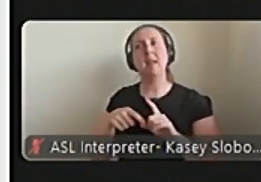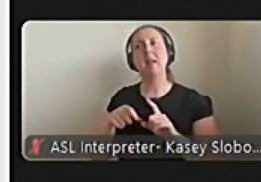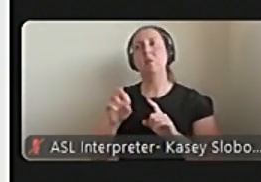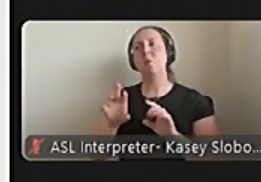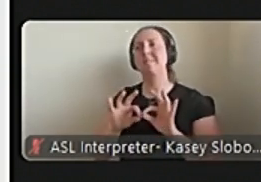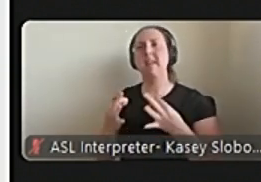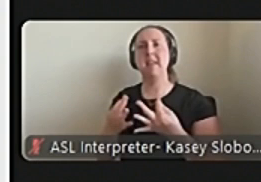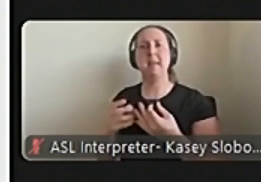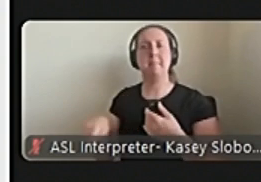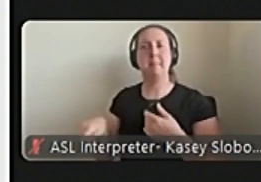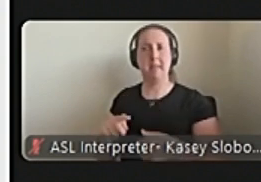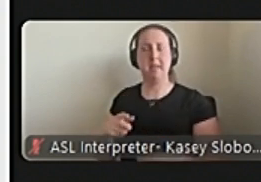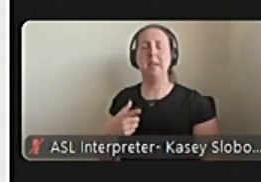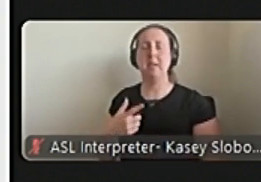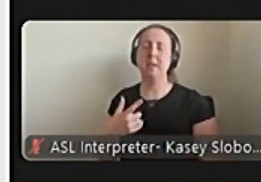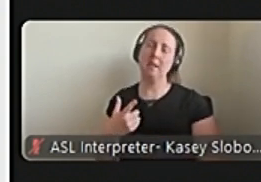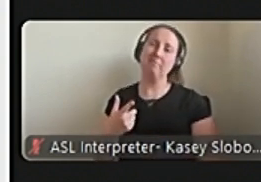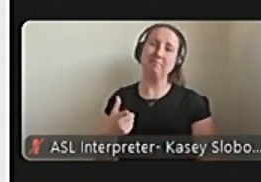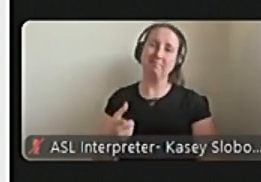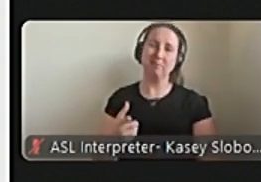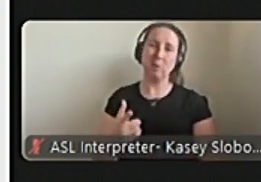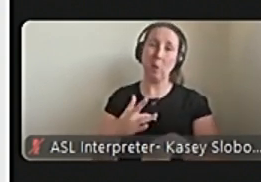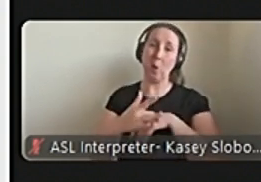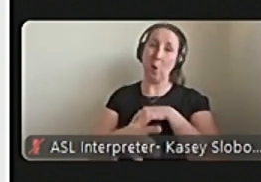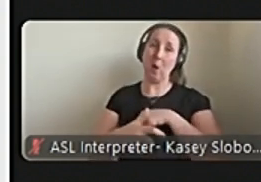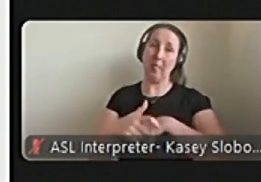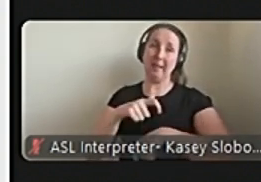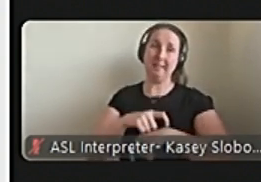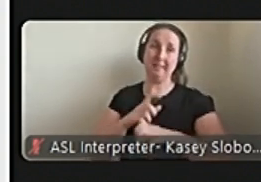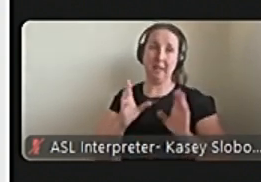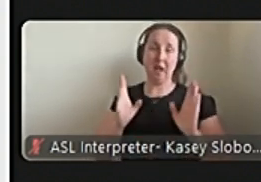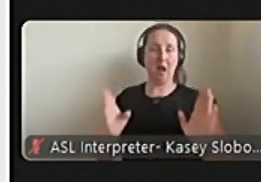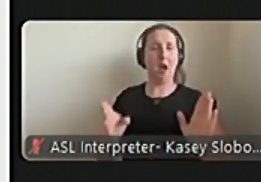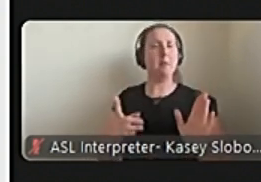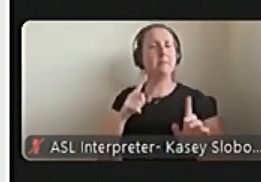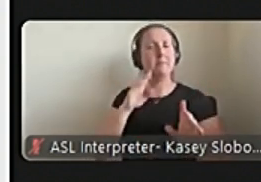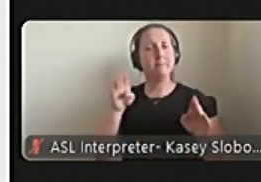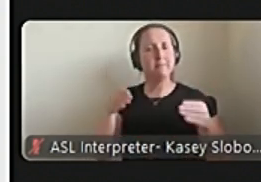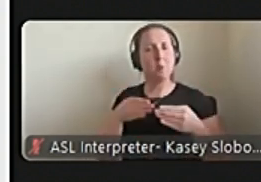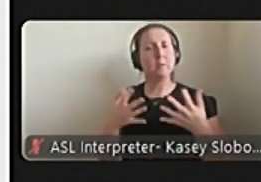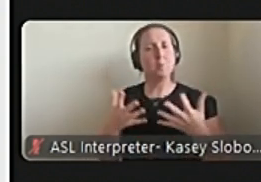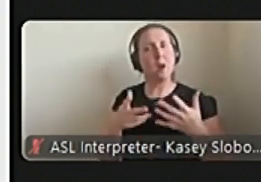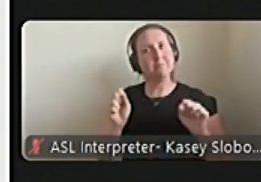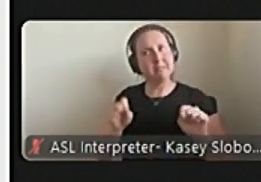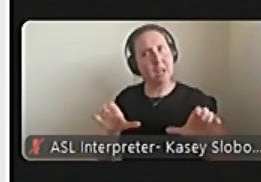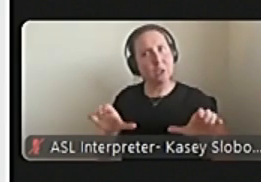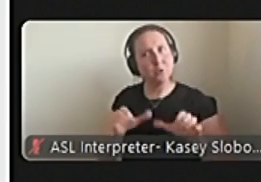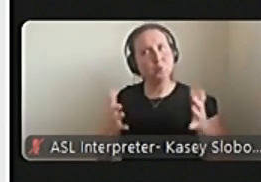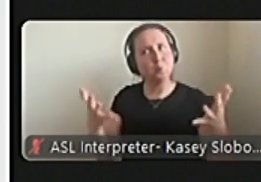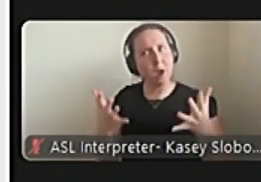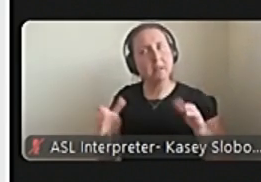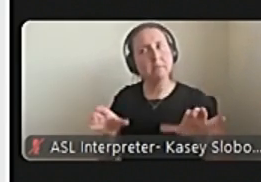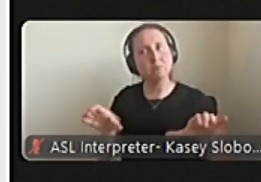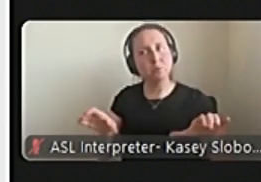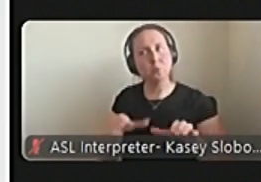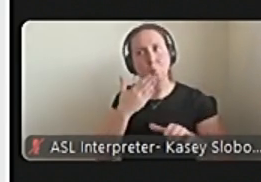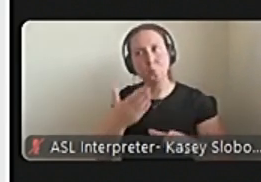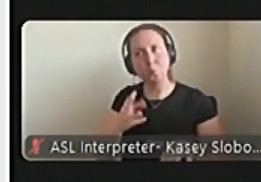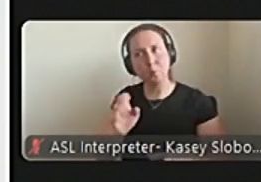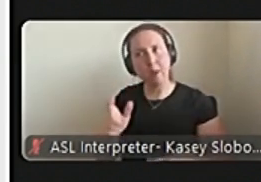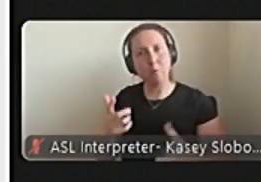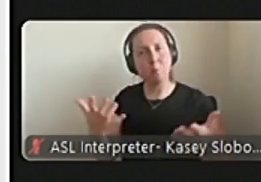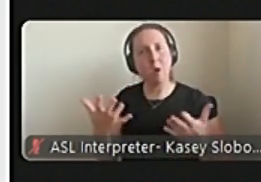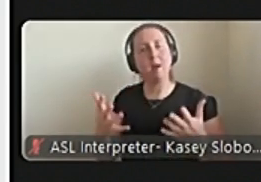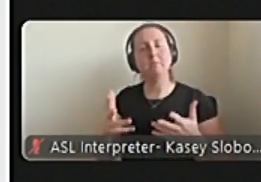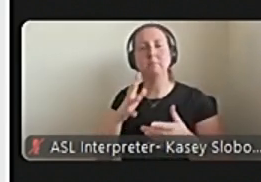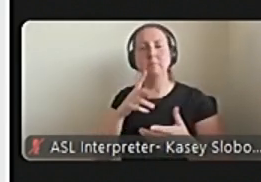the emphasis in the early stages, what do they still can do and do well? And then we start to talk about a healthy lifestyle